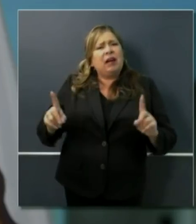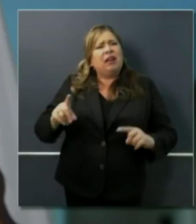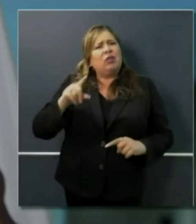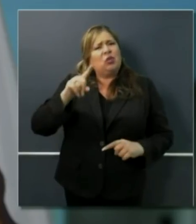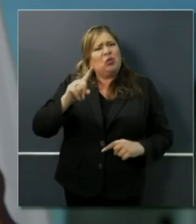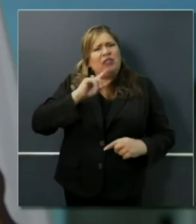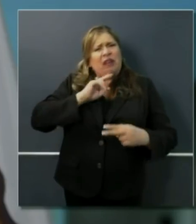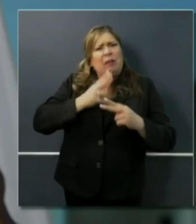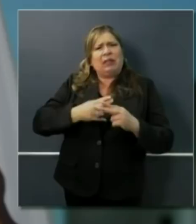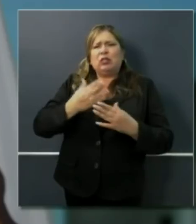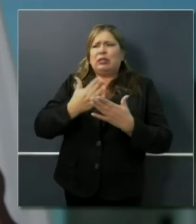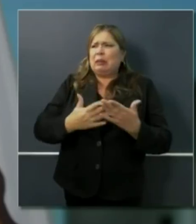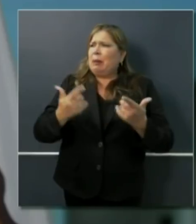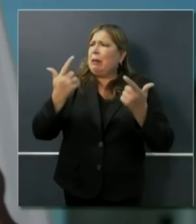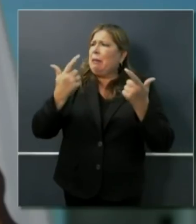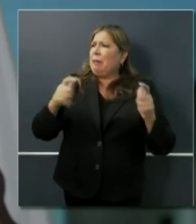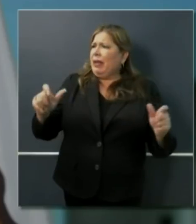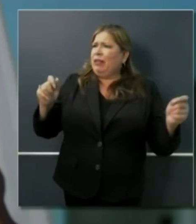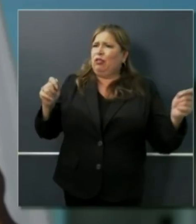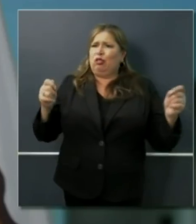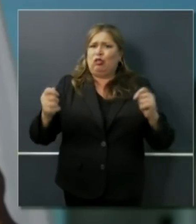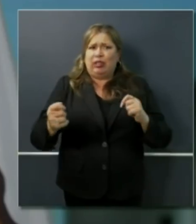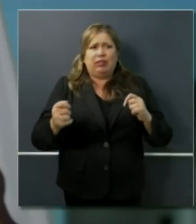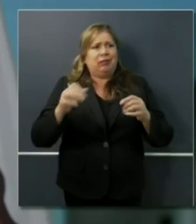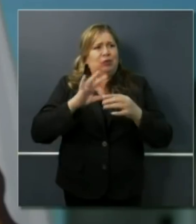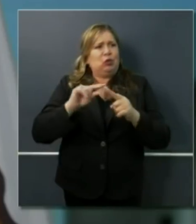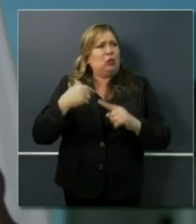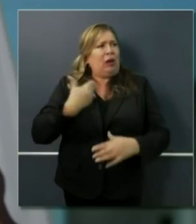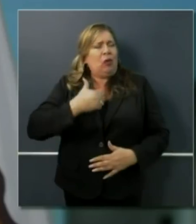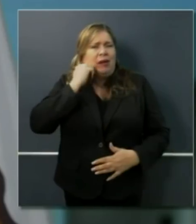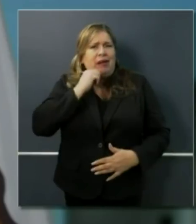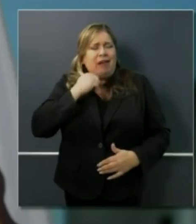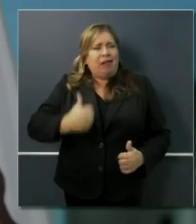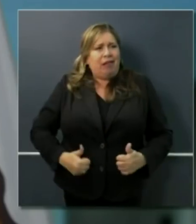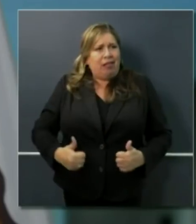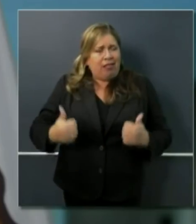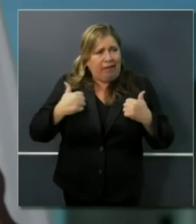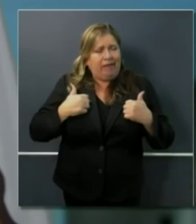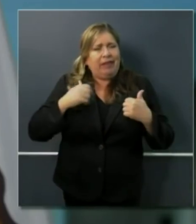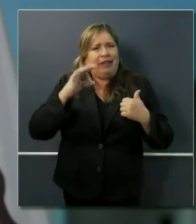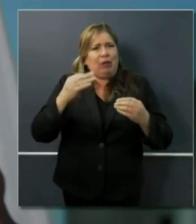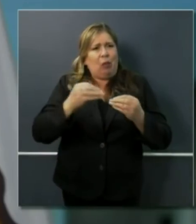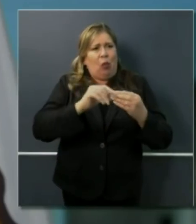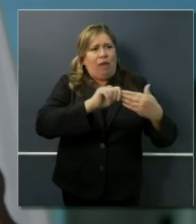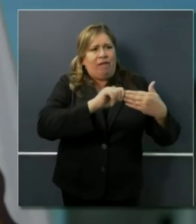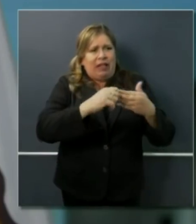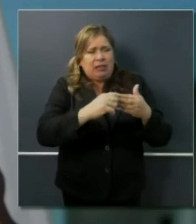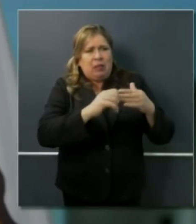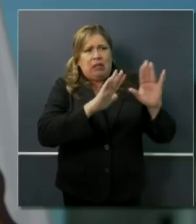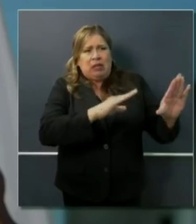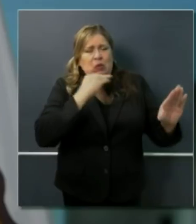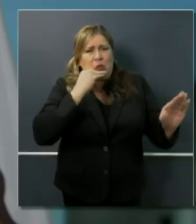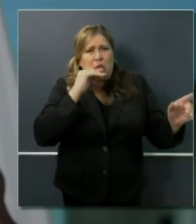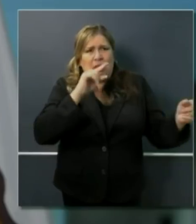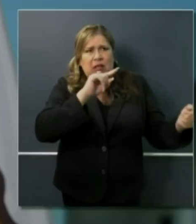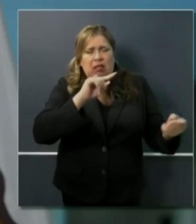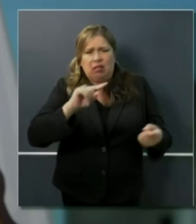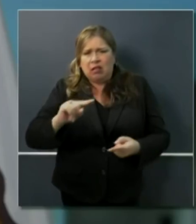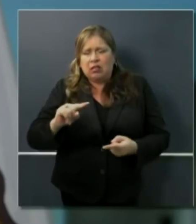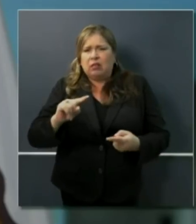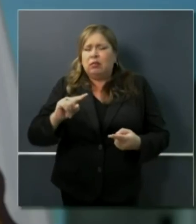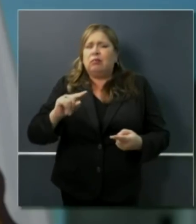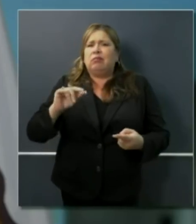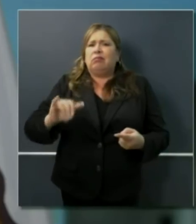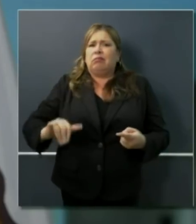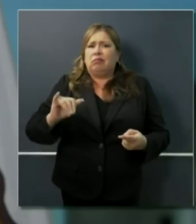radical changes in sort of what our daily life looks like in California, even as we start to lift these orders. So, we've got some